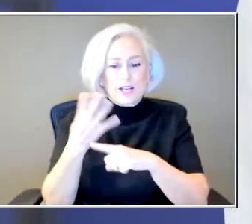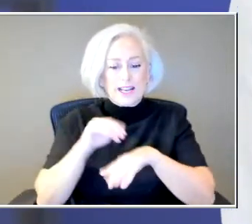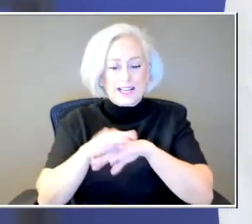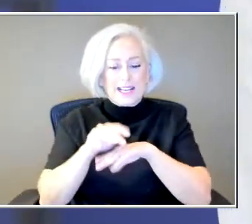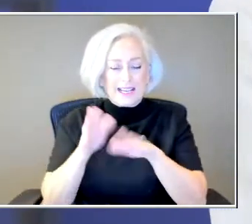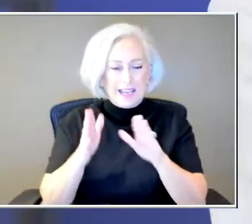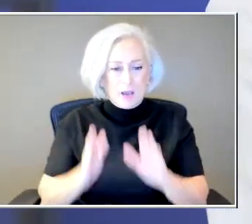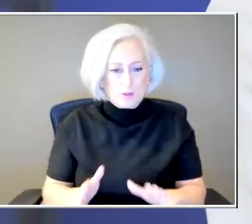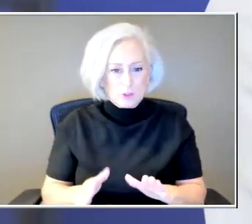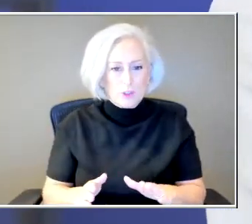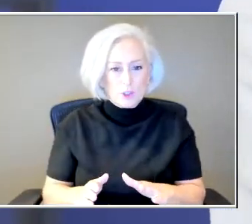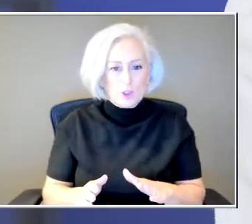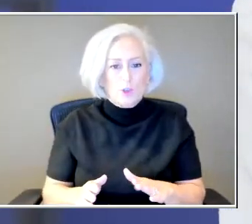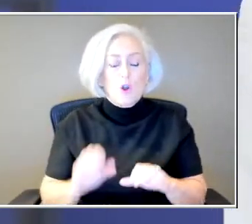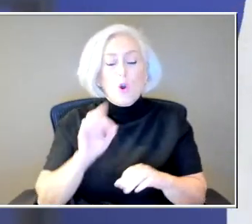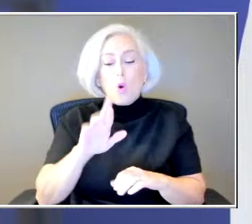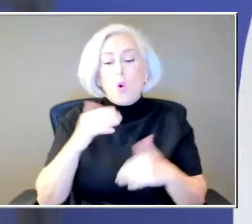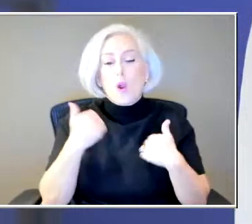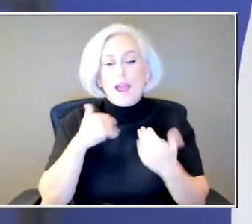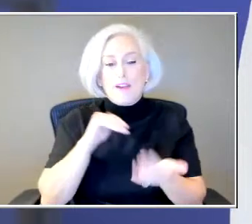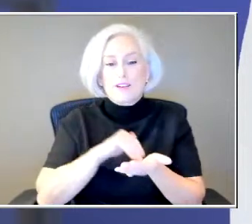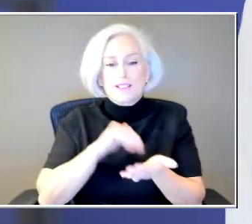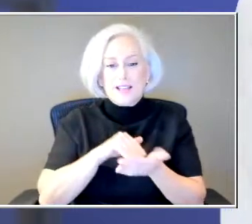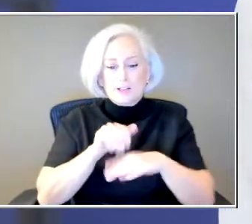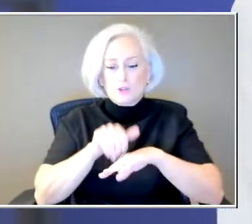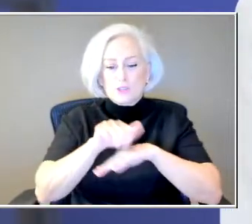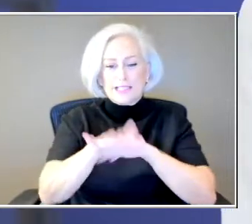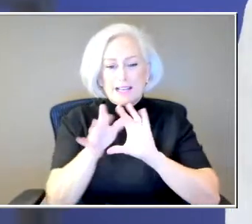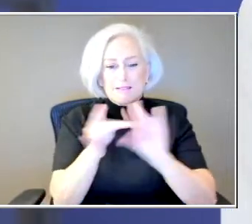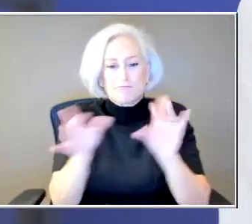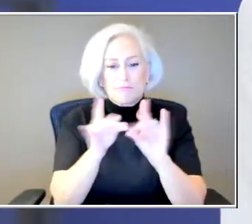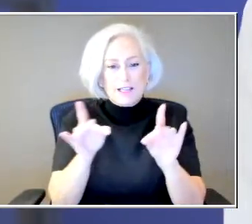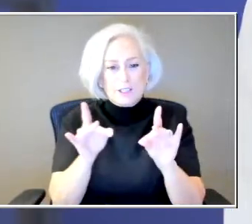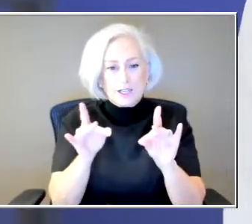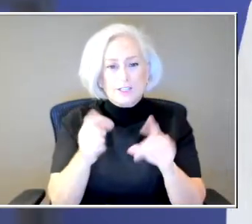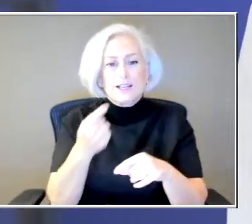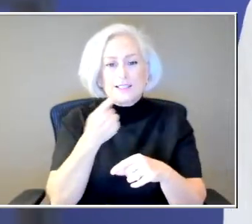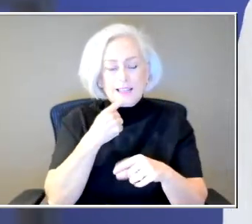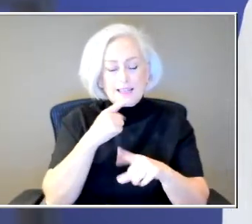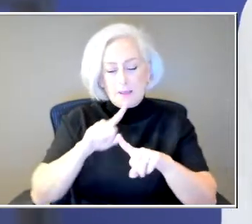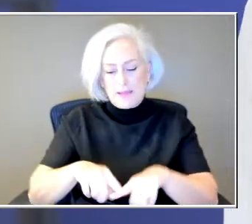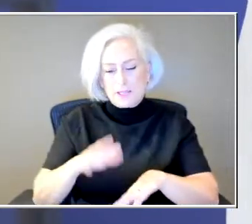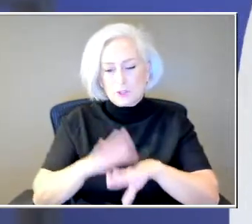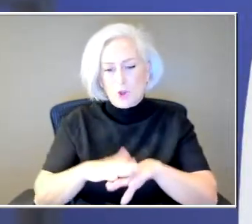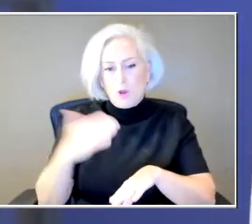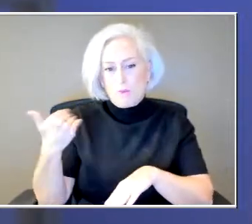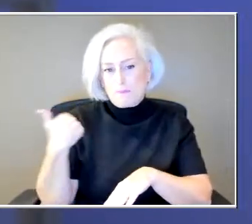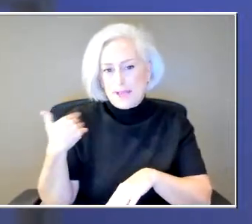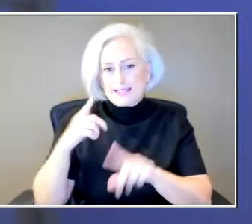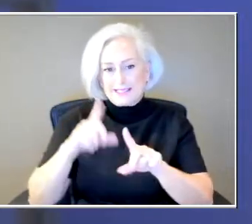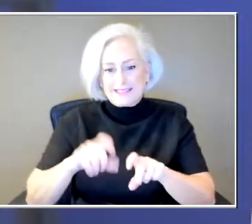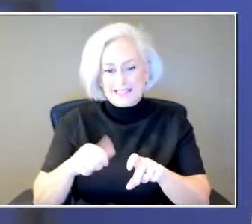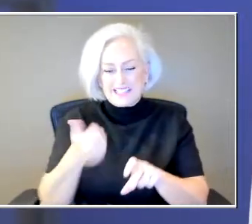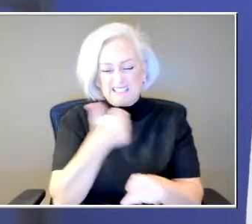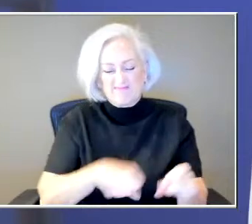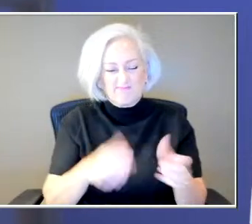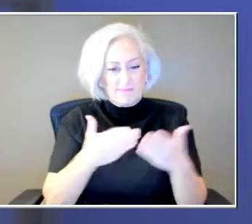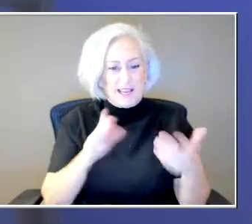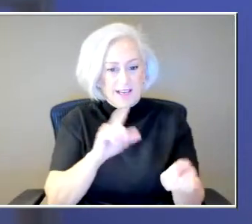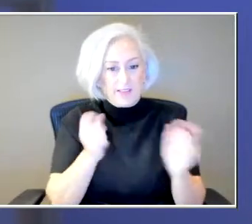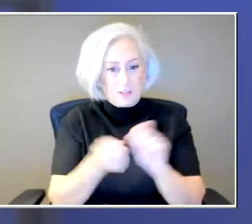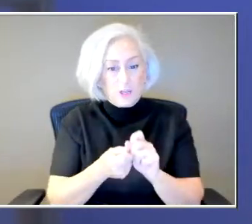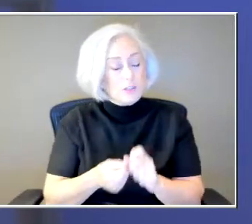have your physician send a note to the genetic counselor saying, based on previous testing, has anything changed? And we typically do want